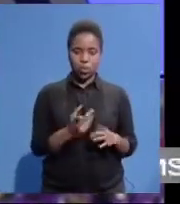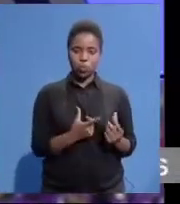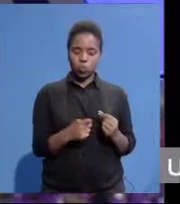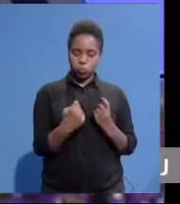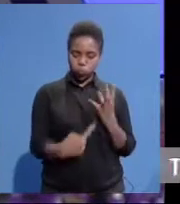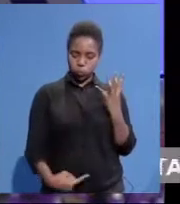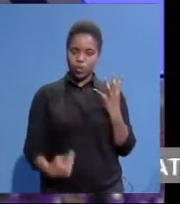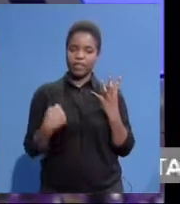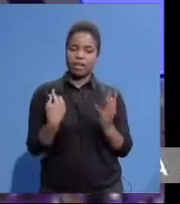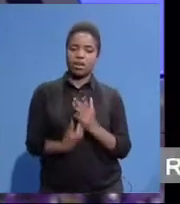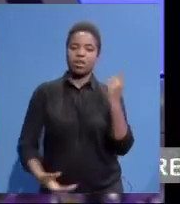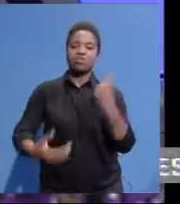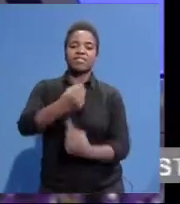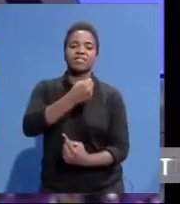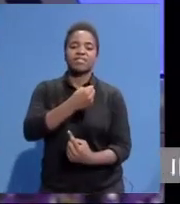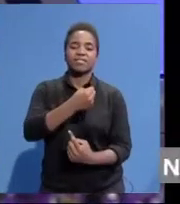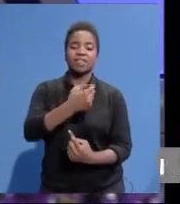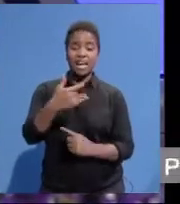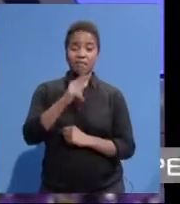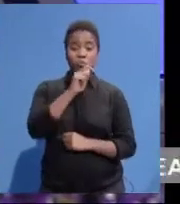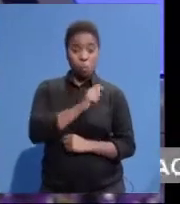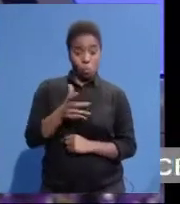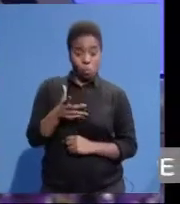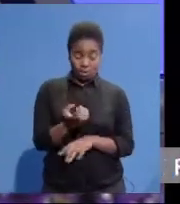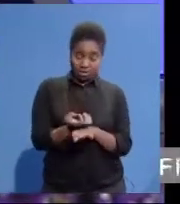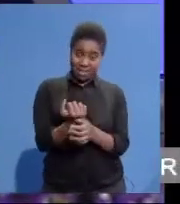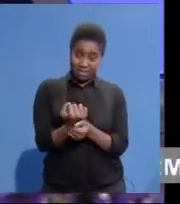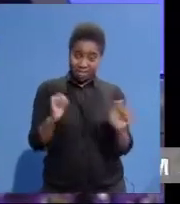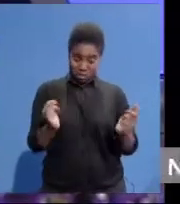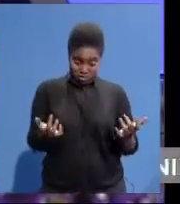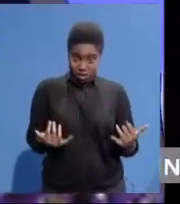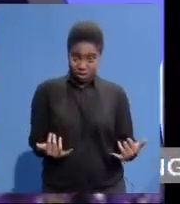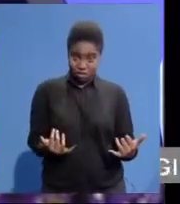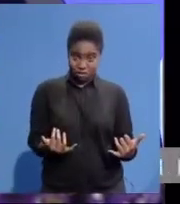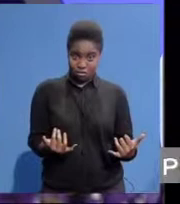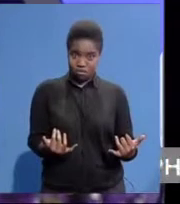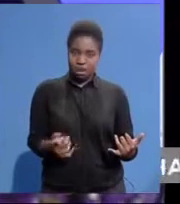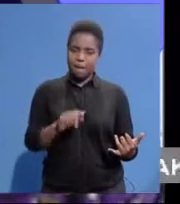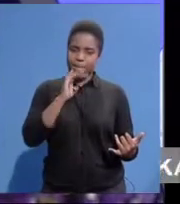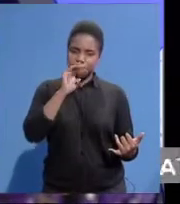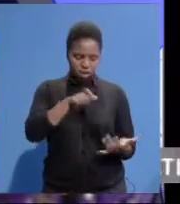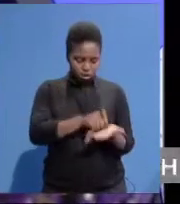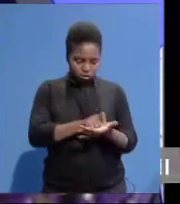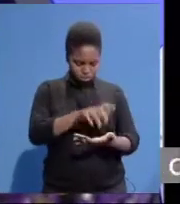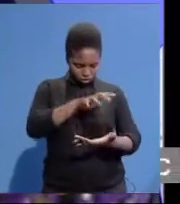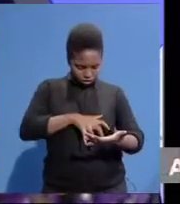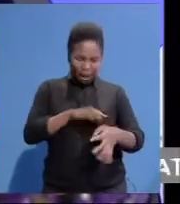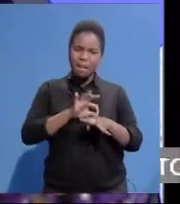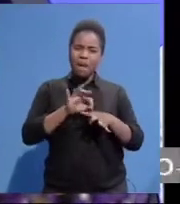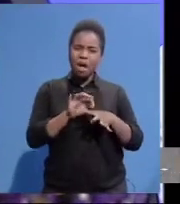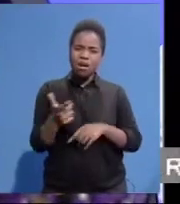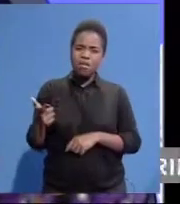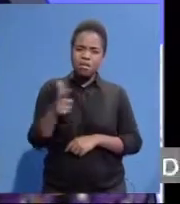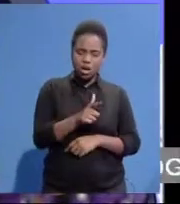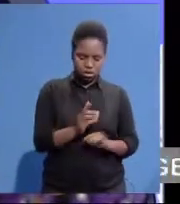as this generation, if we want to achieve economic freedom in our lifetime, we'll have to properly theorize that so that we don't think that that is our name